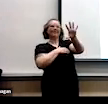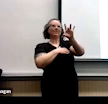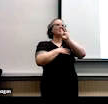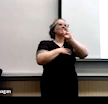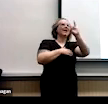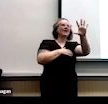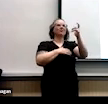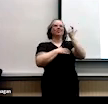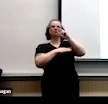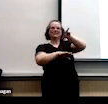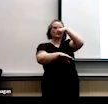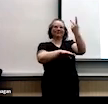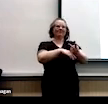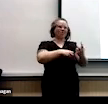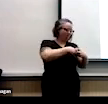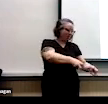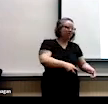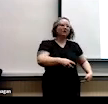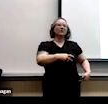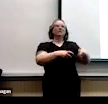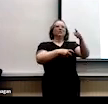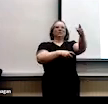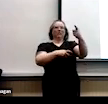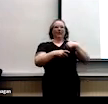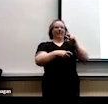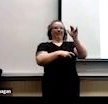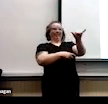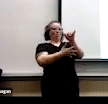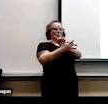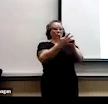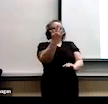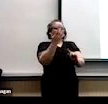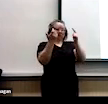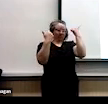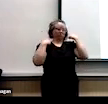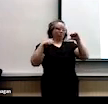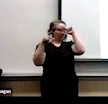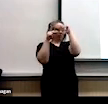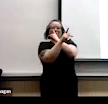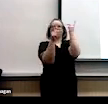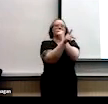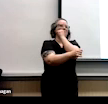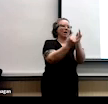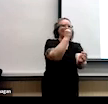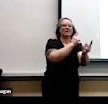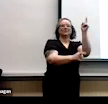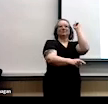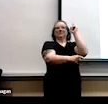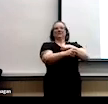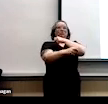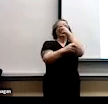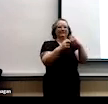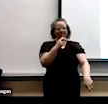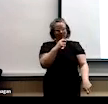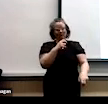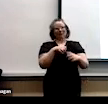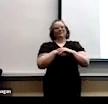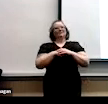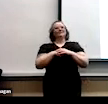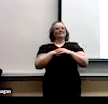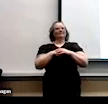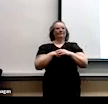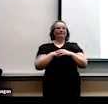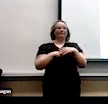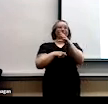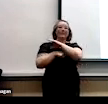are not. Anyone who works in the system already knows that that's true. My American colleagues are shocked usually when I tell them things about not being able to pay for